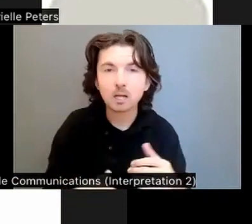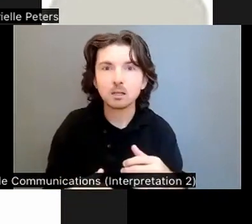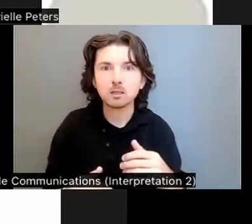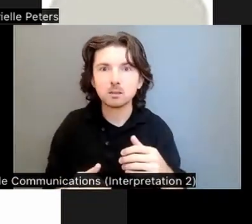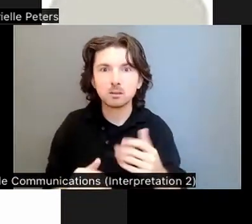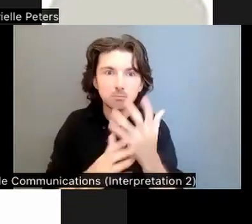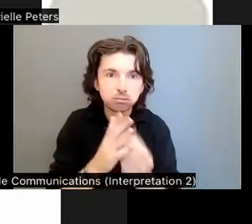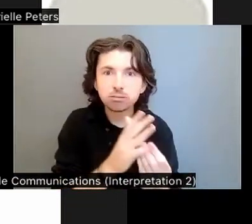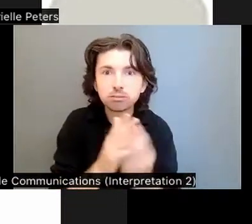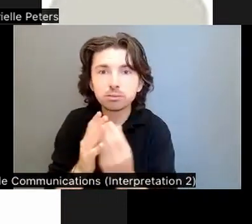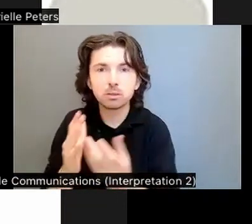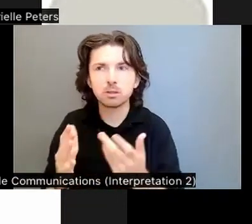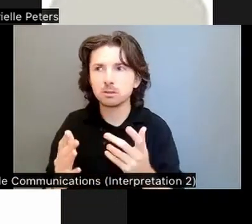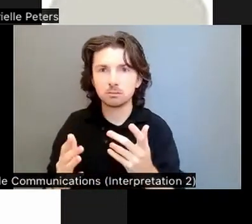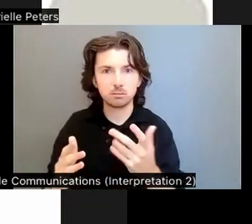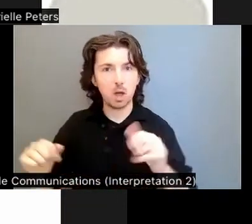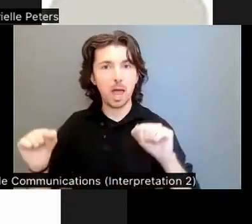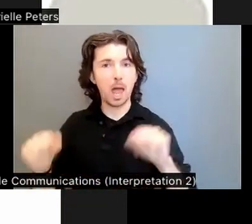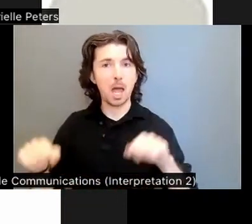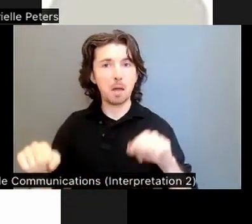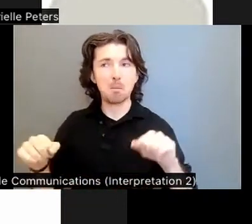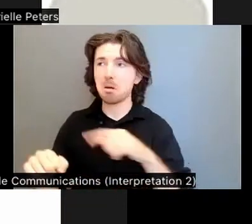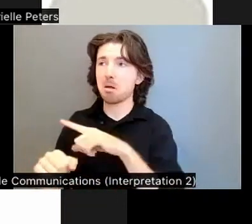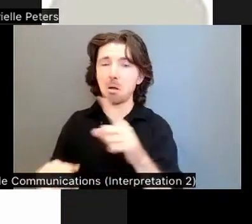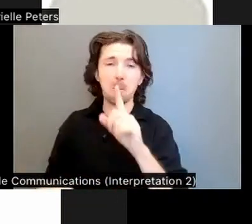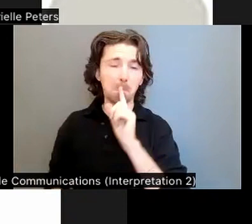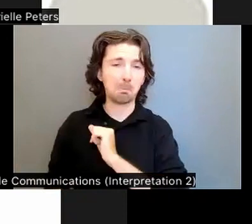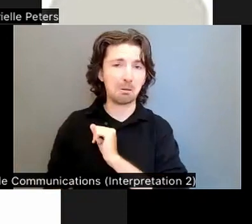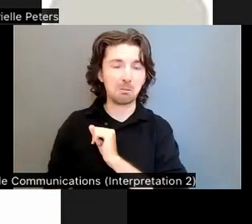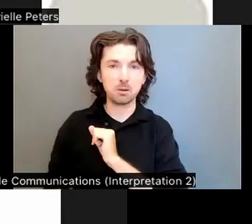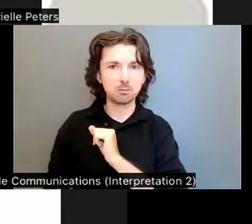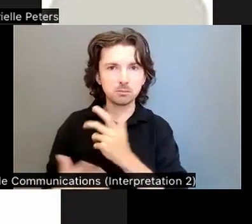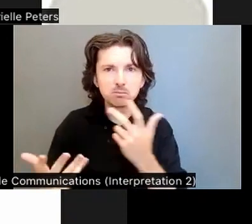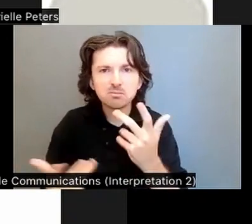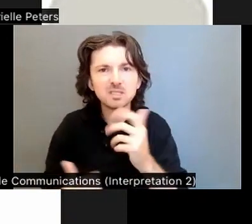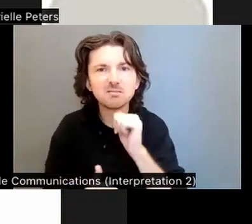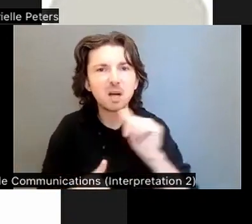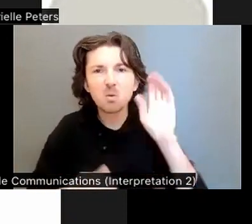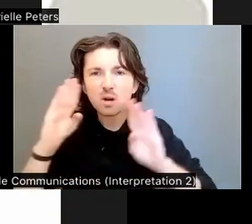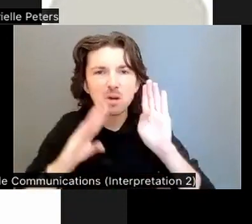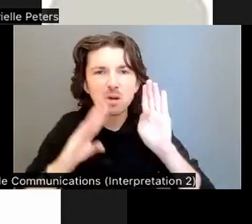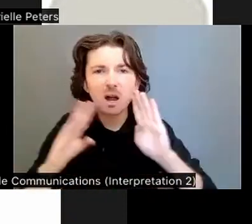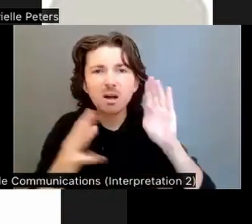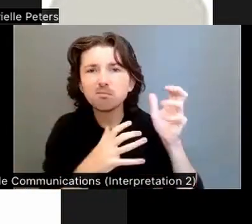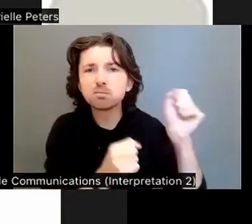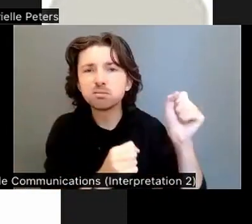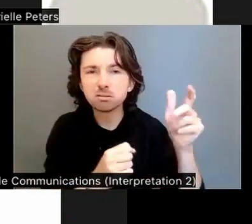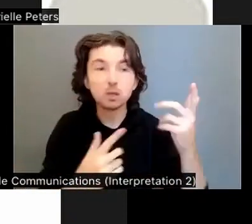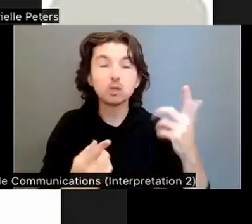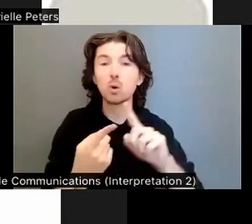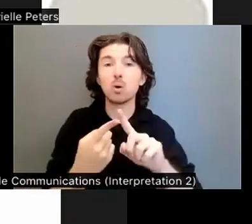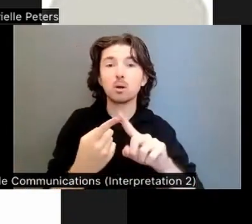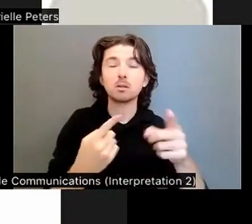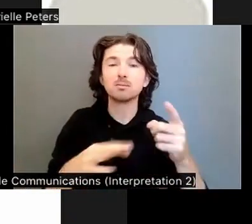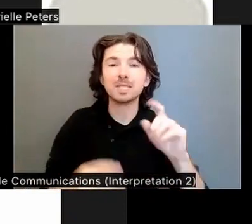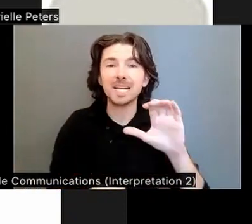ways, one of the big ways that we see in research is through cancer screening, and that many disabled